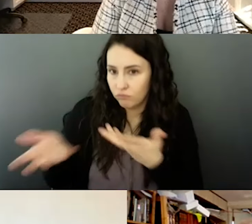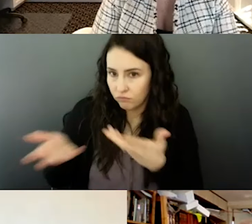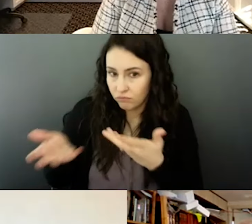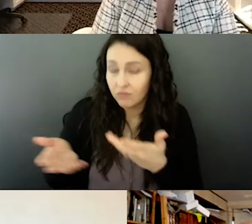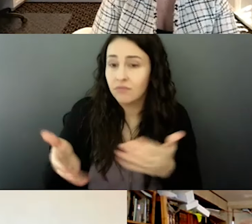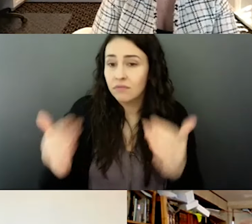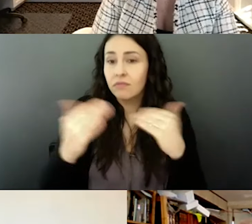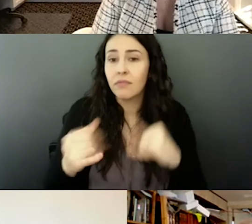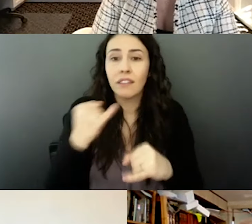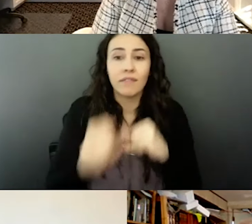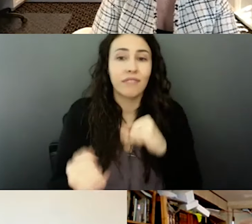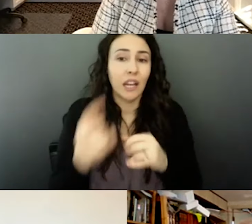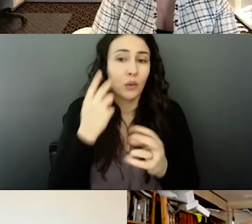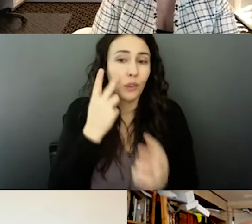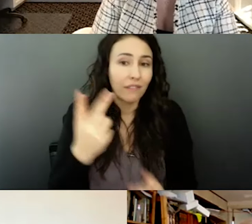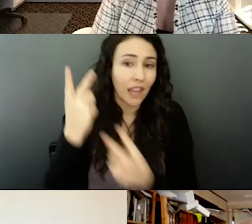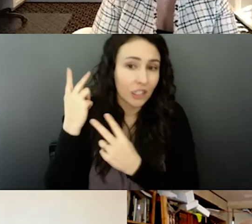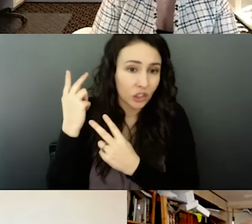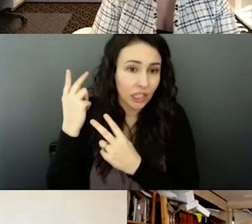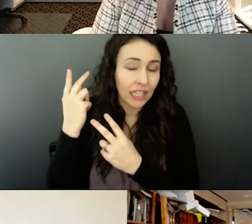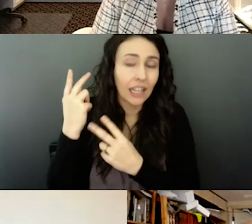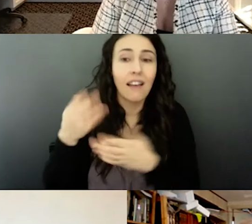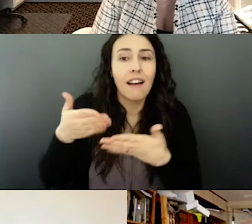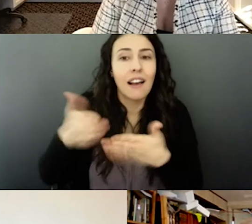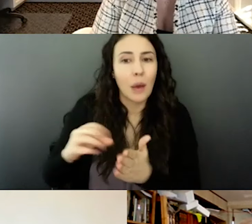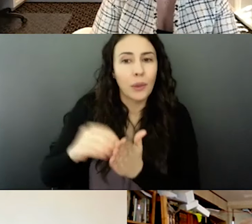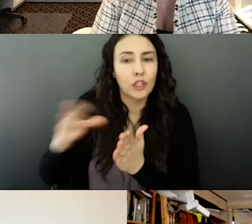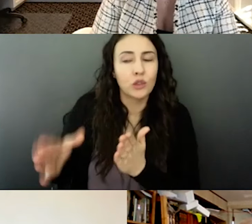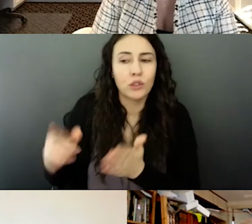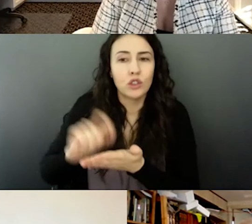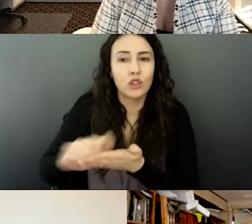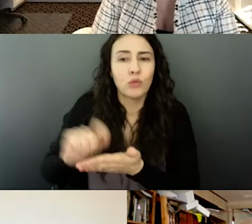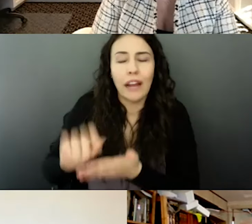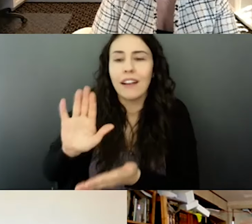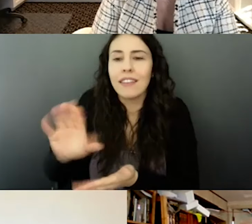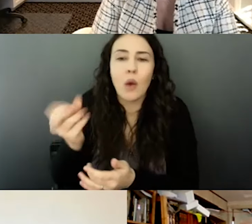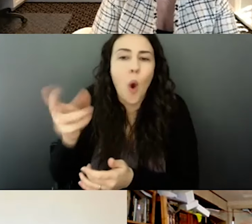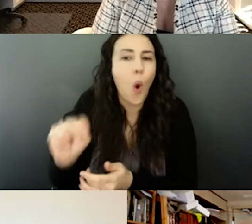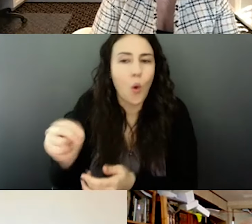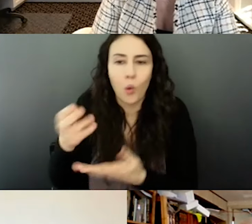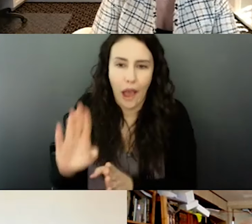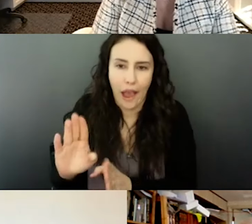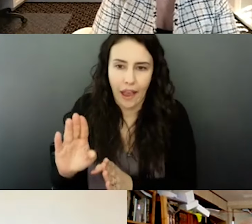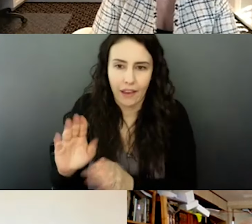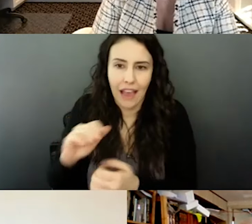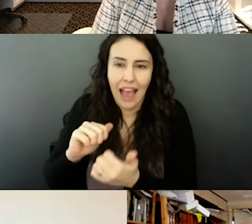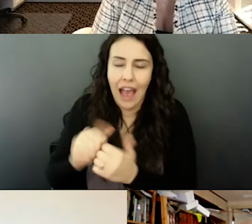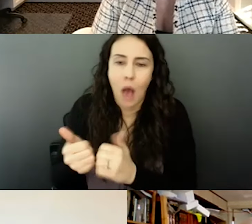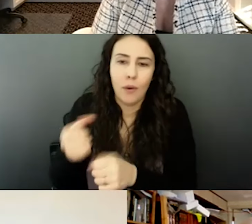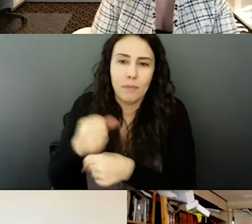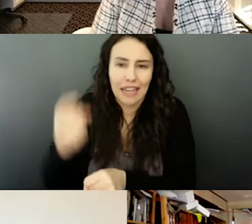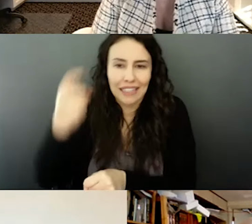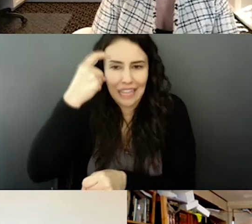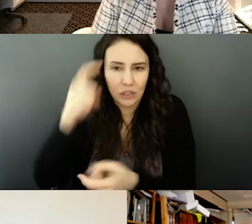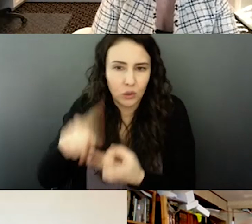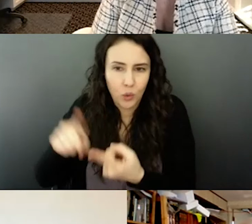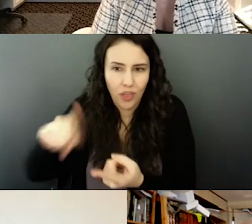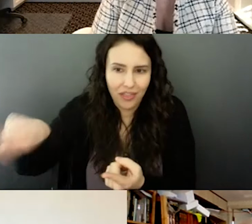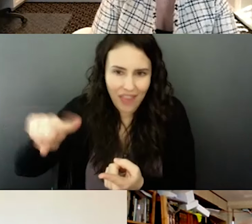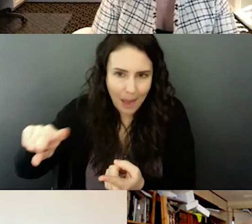allowing the student to write that in whatever way makes sense to them, as opposed to being, again, super prescriptive in how you write the